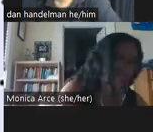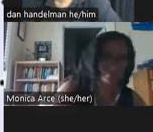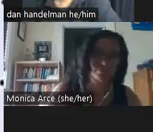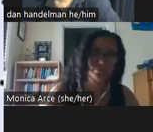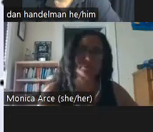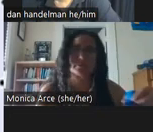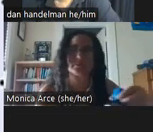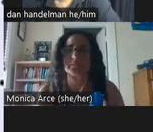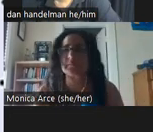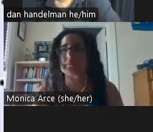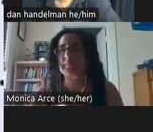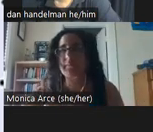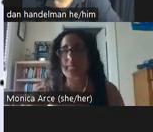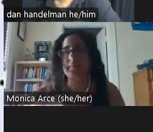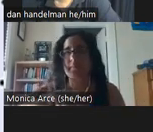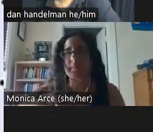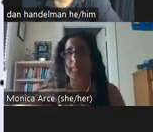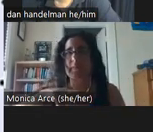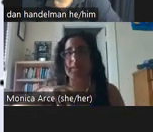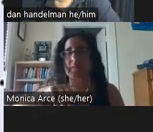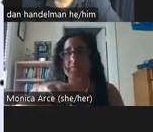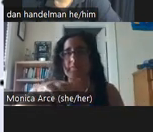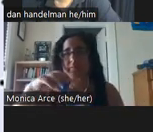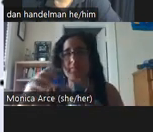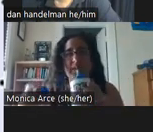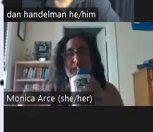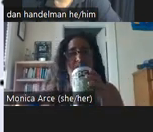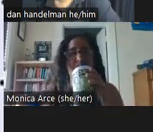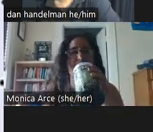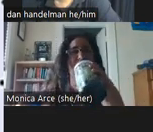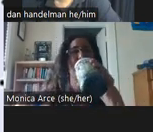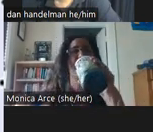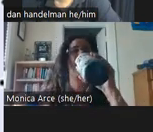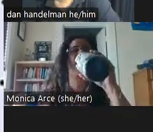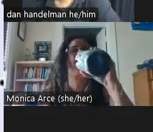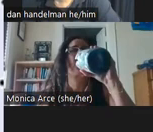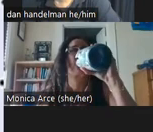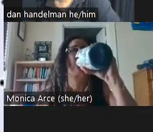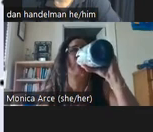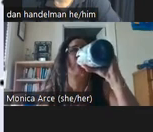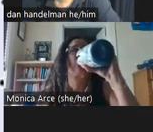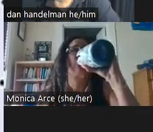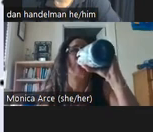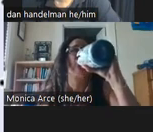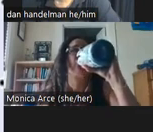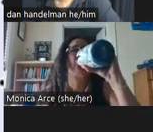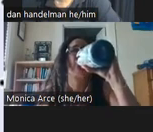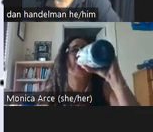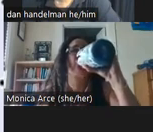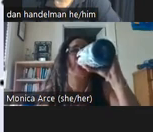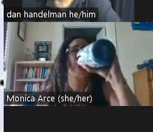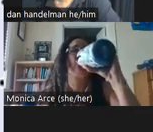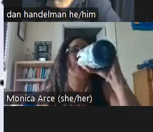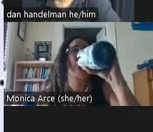and pledge to make ongoing efforts to recognize their knowledge, creativity, and resilience. Thank you.